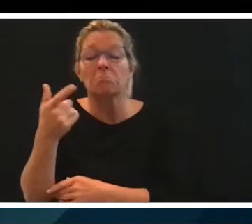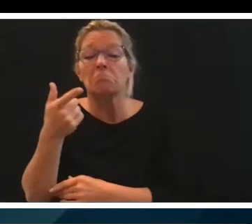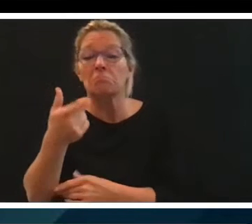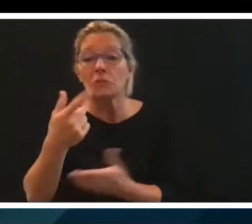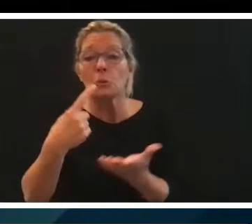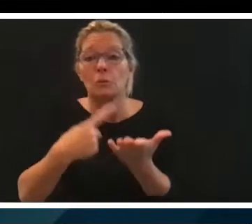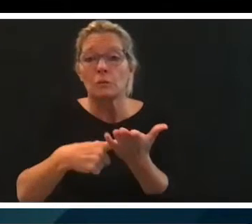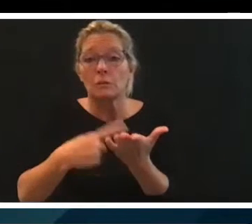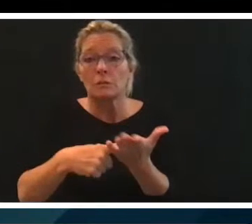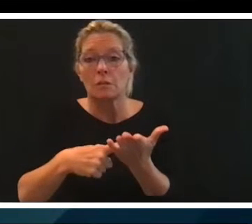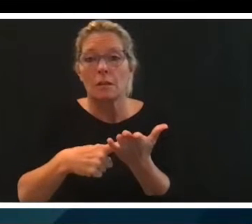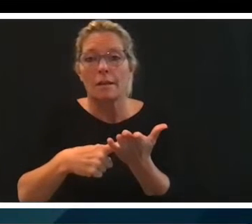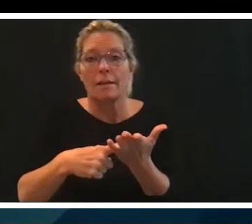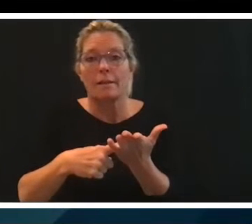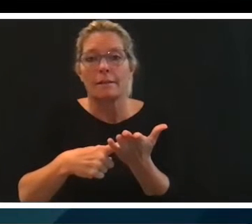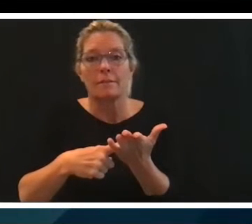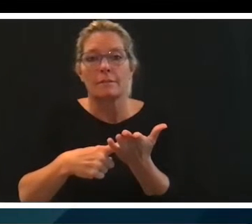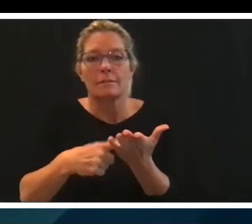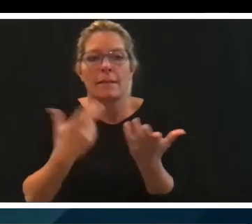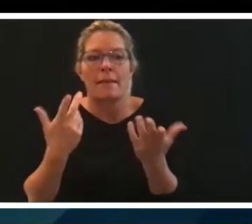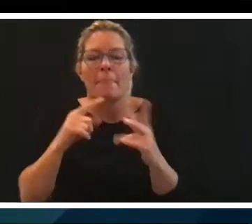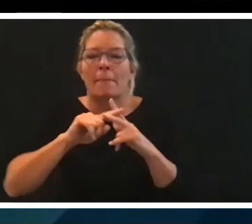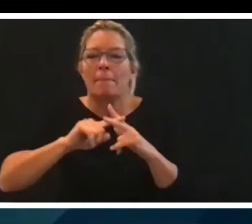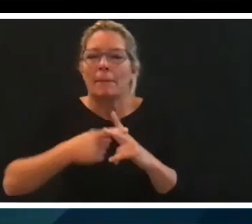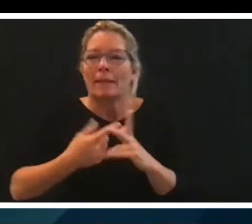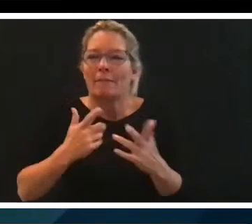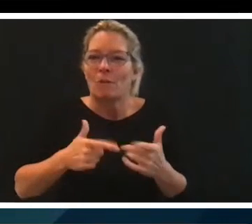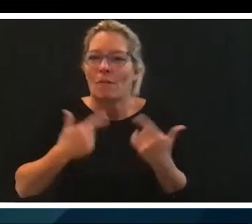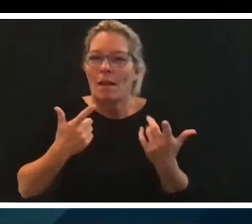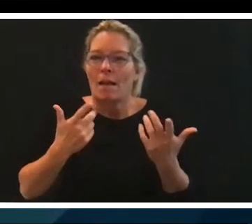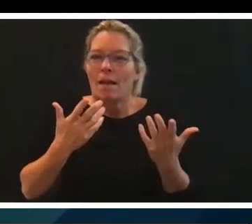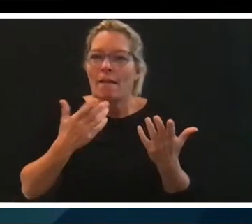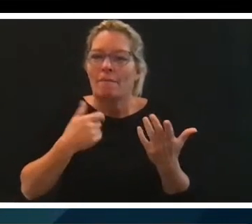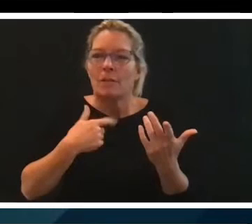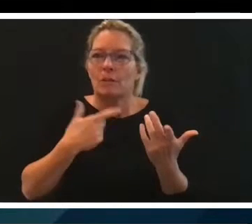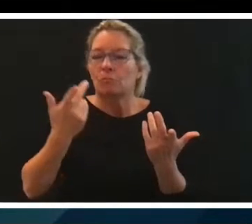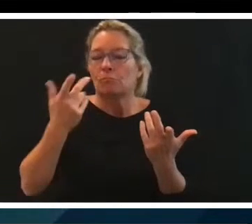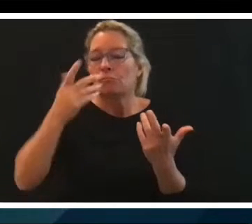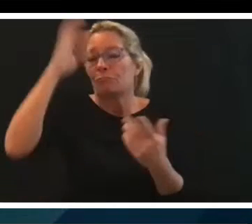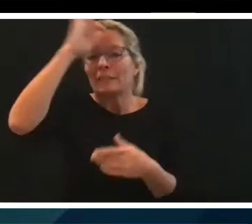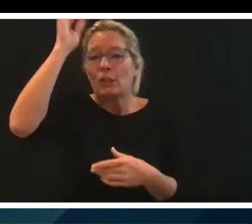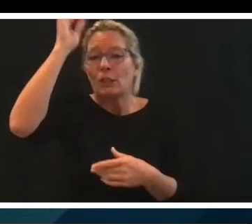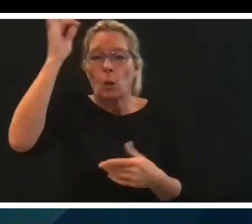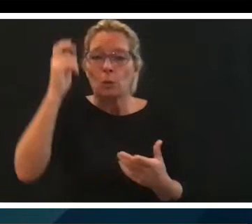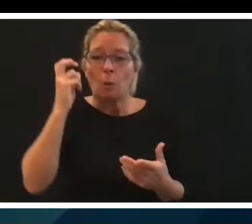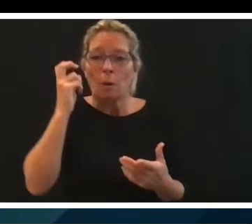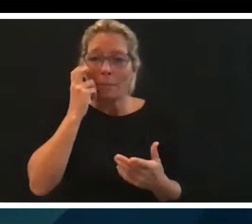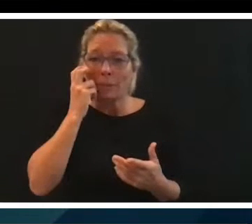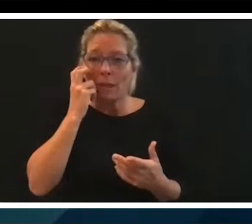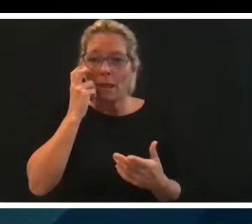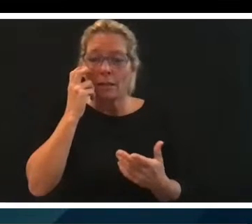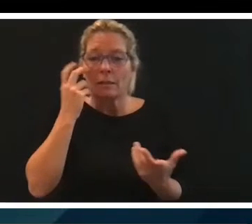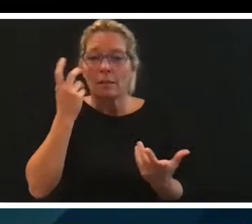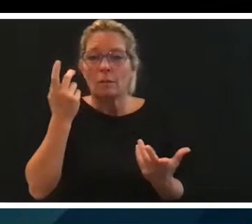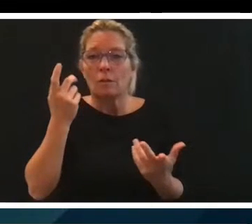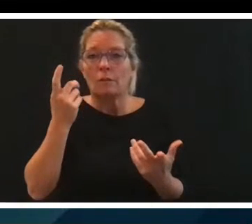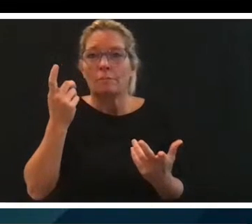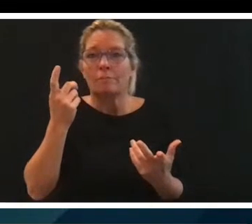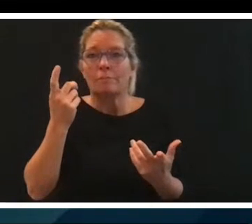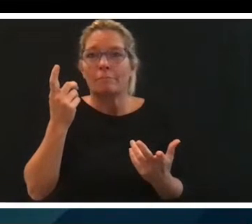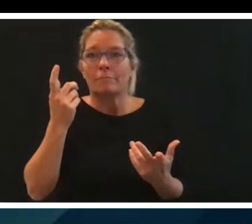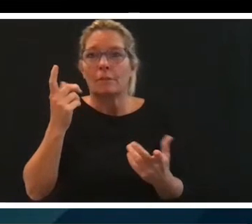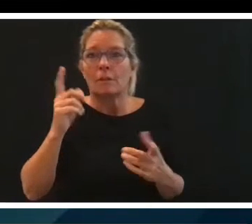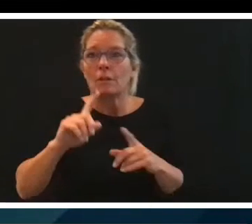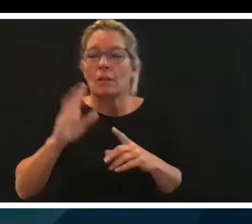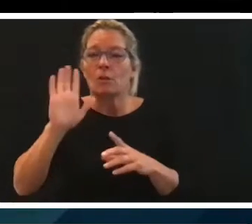that not really having this awareness that you were like blind in the sense of different from other people until a certain